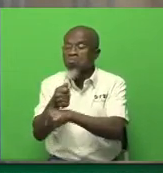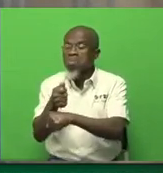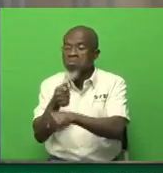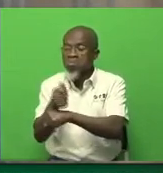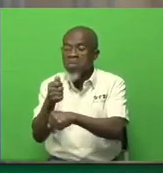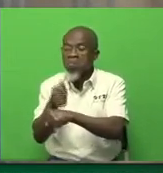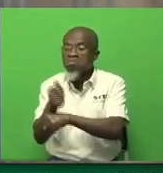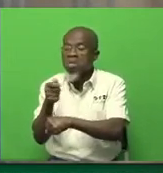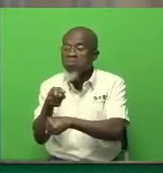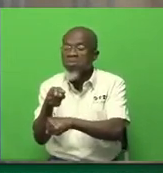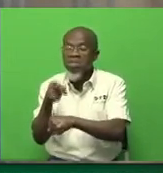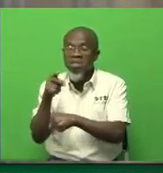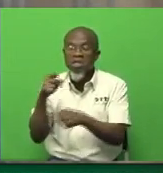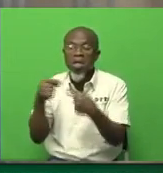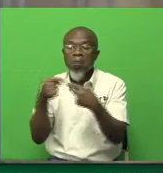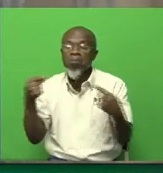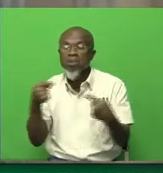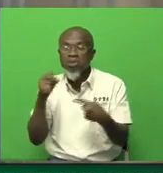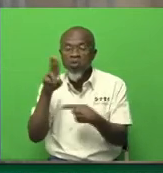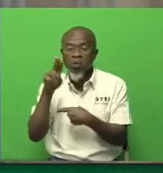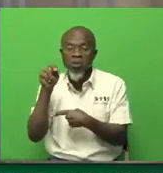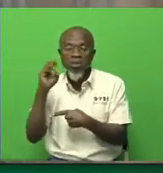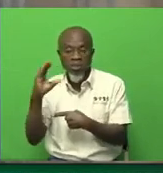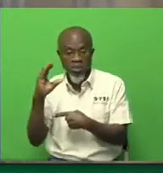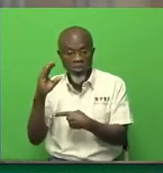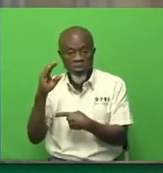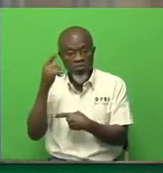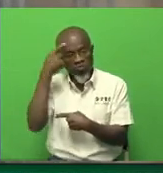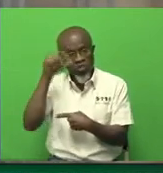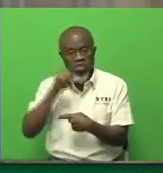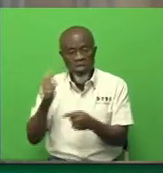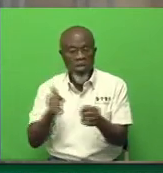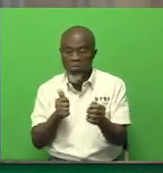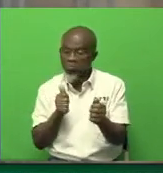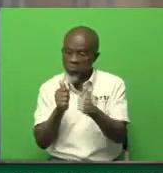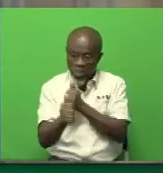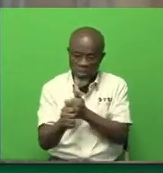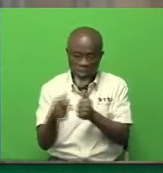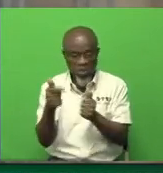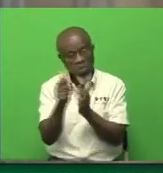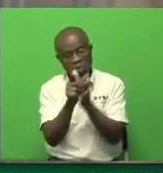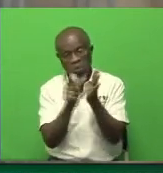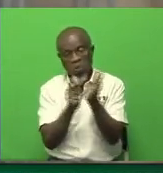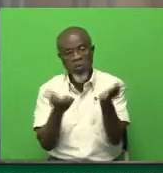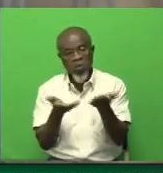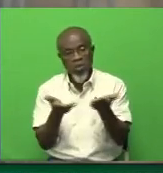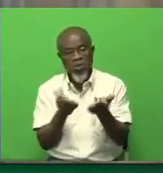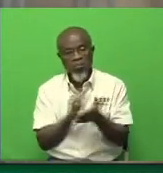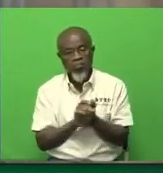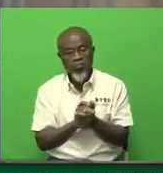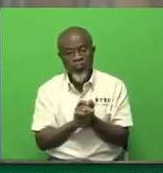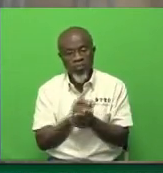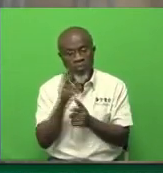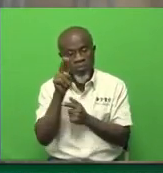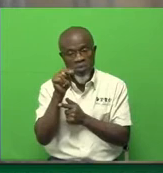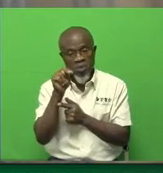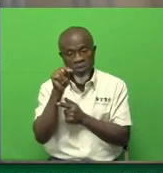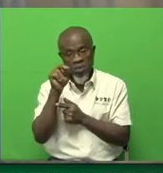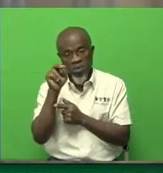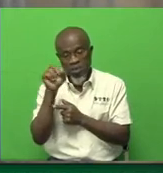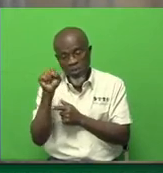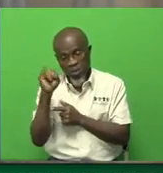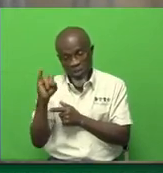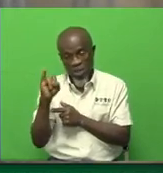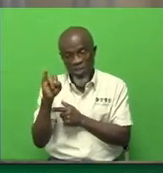legislation to be passed into Parliament let me give you the facts about him NSI National Statistical